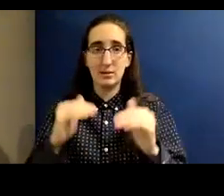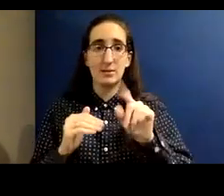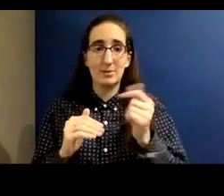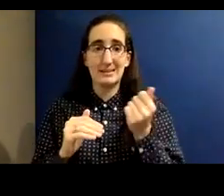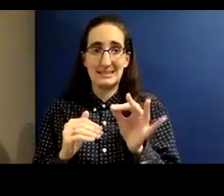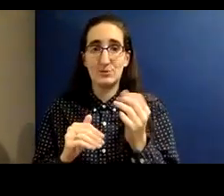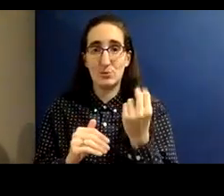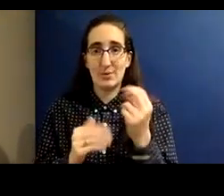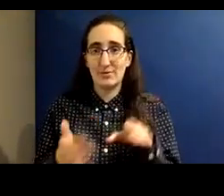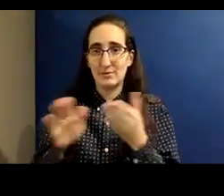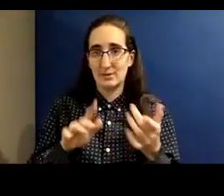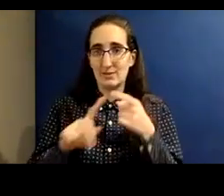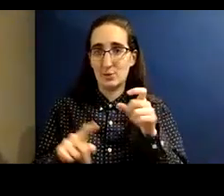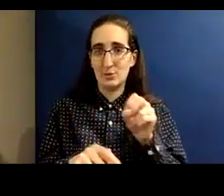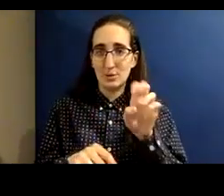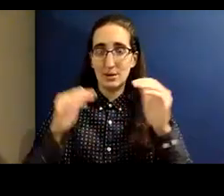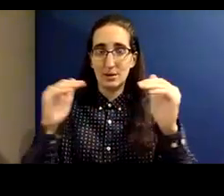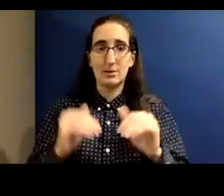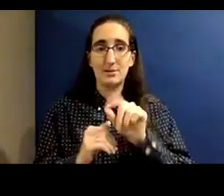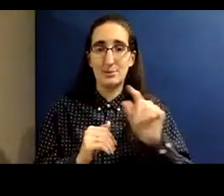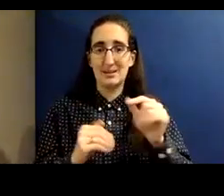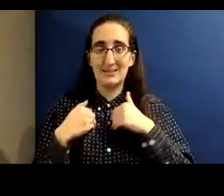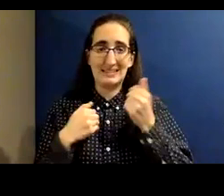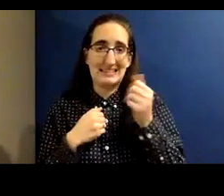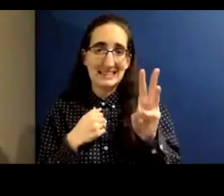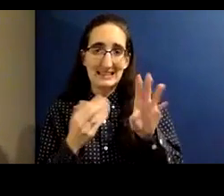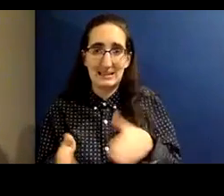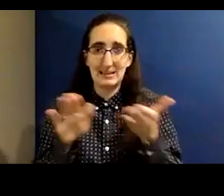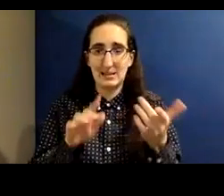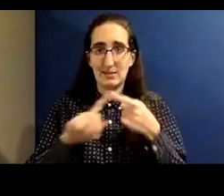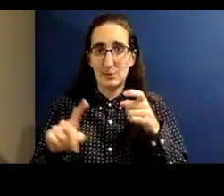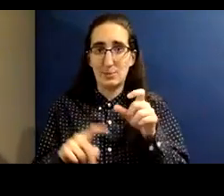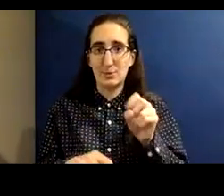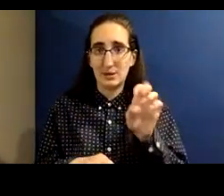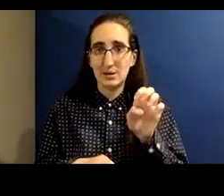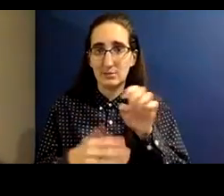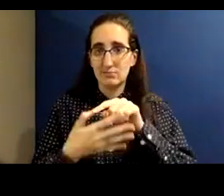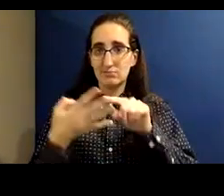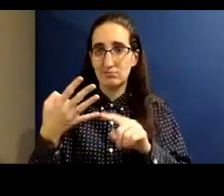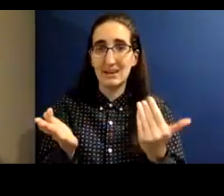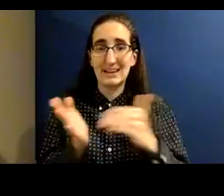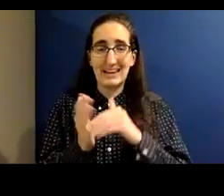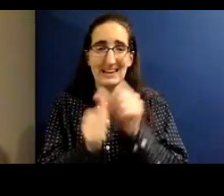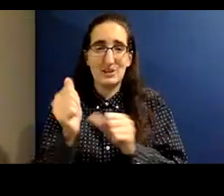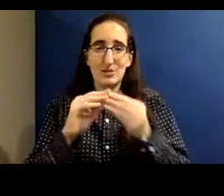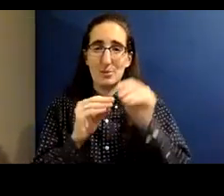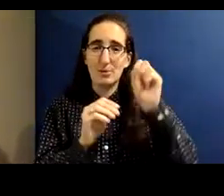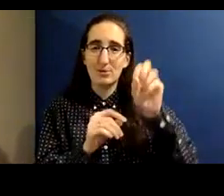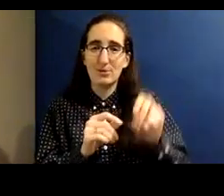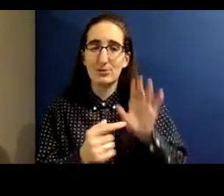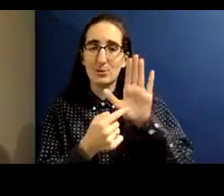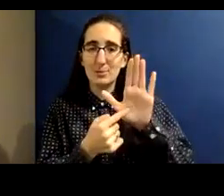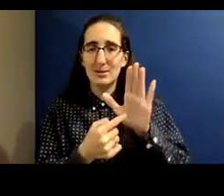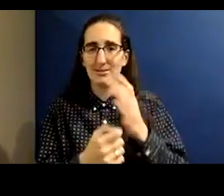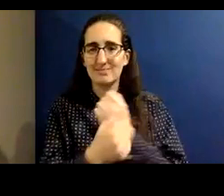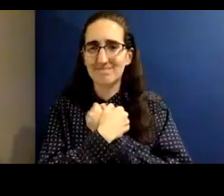2019, 12 deaths by suicide, and 2020, 16 deaths by suicide. And again, each of these numbers represents a loved